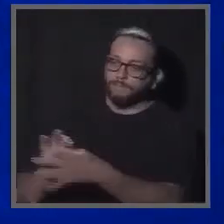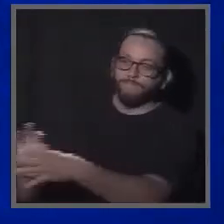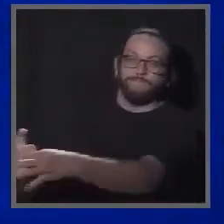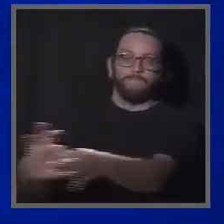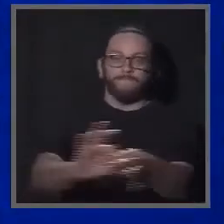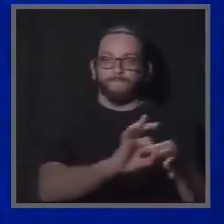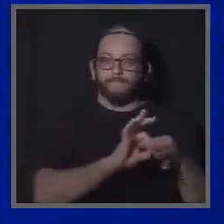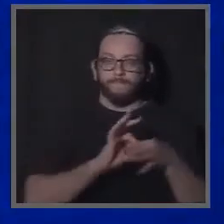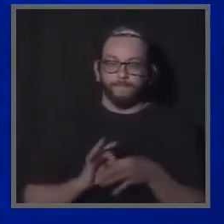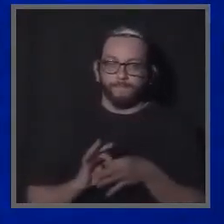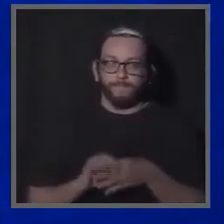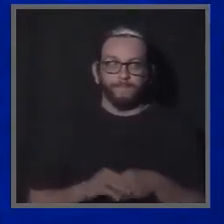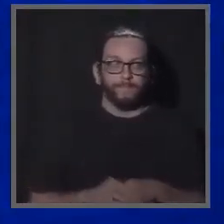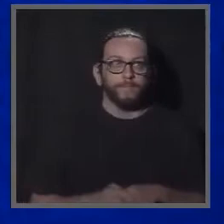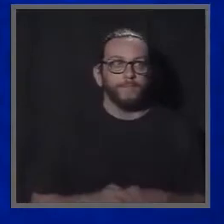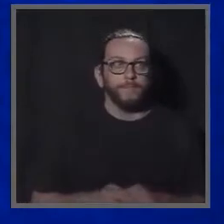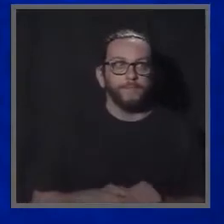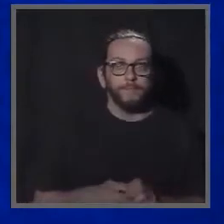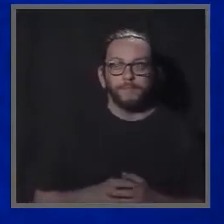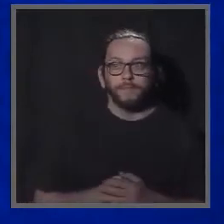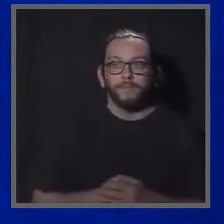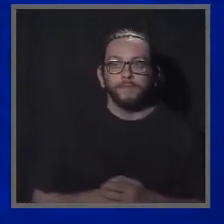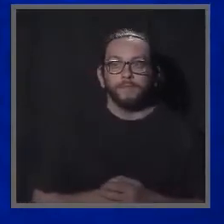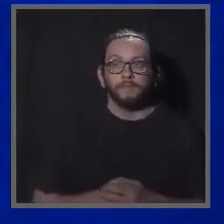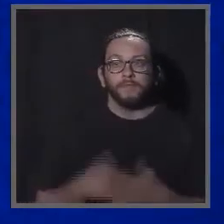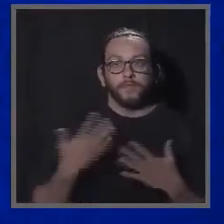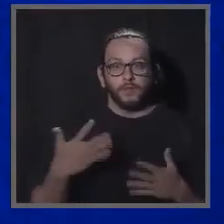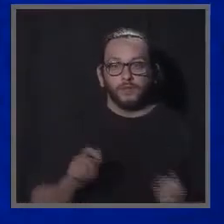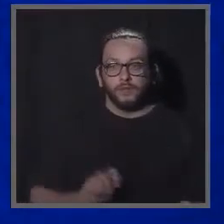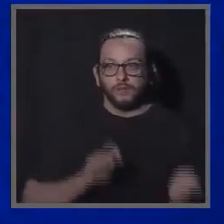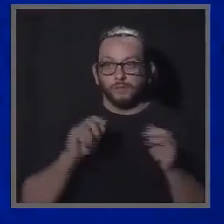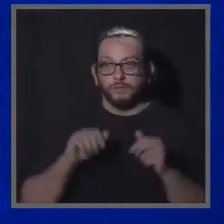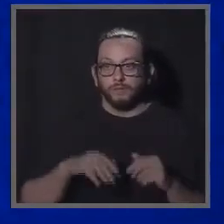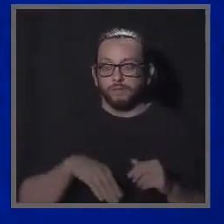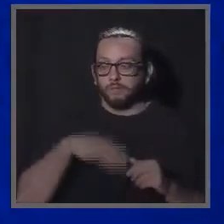finish by showing you